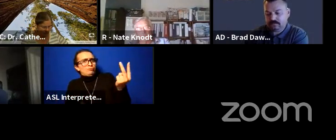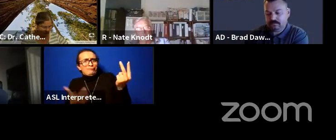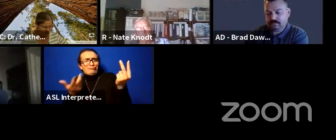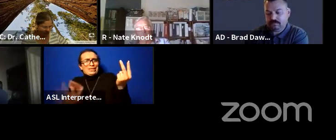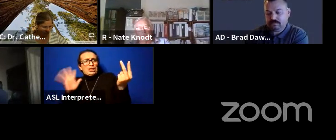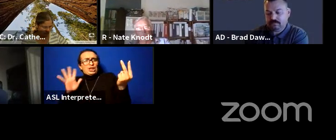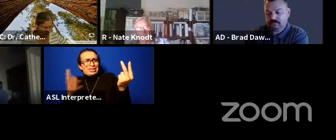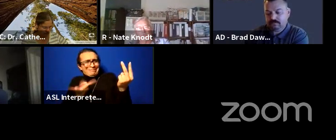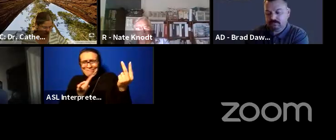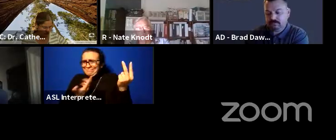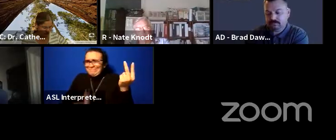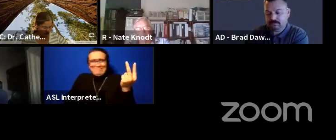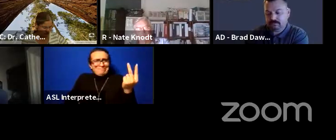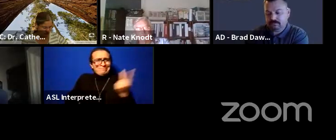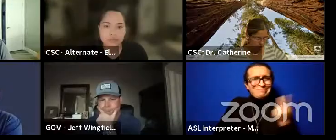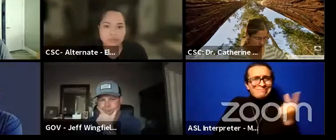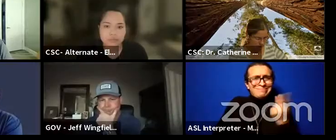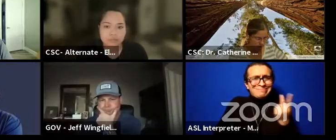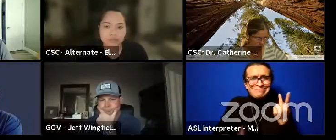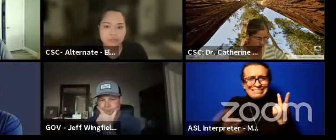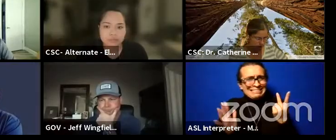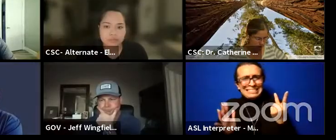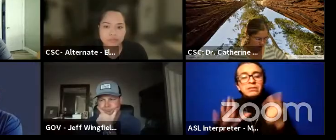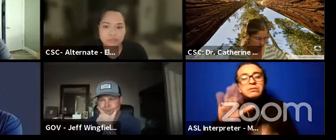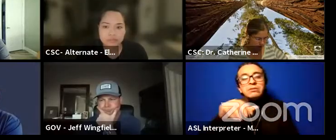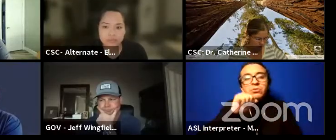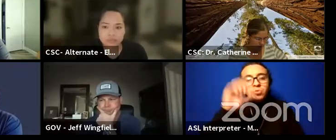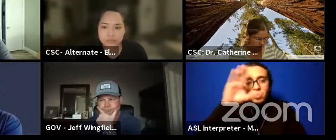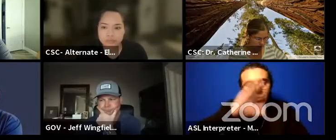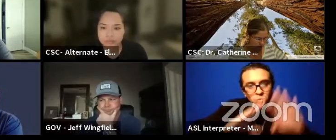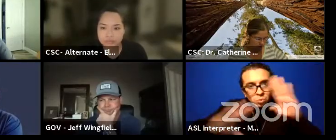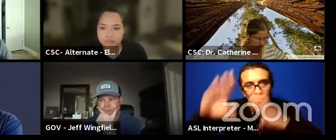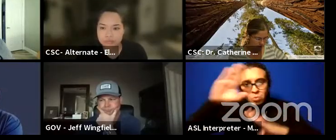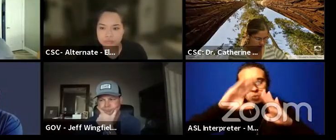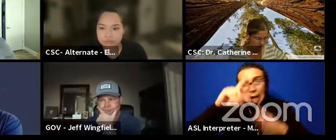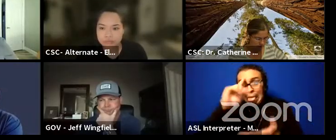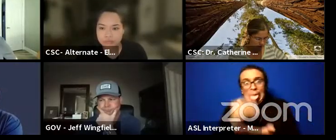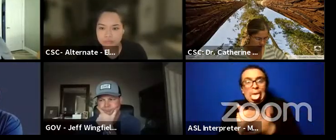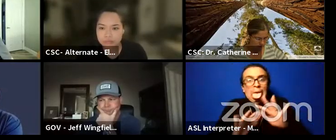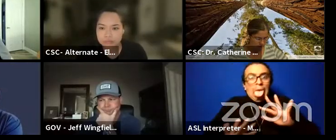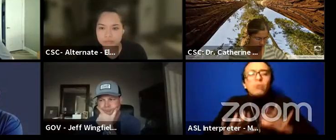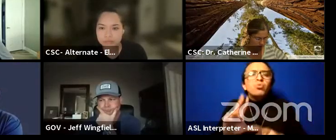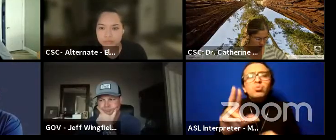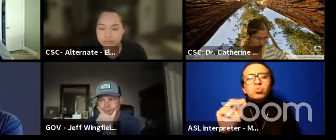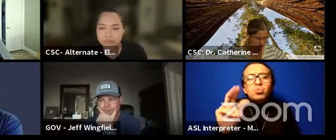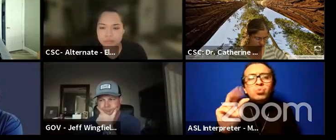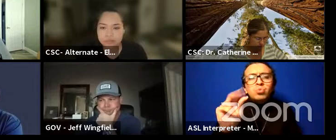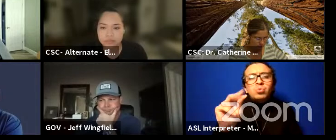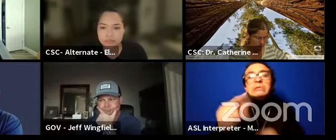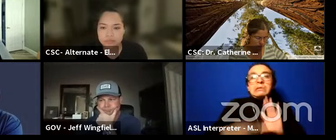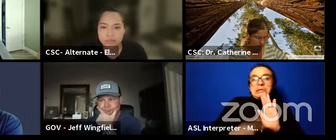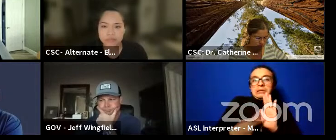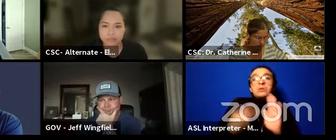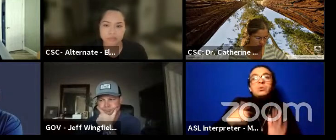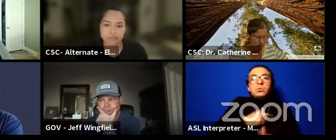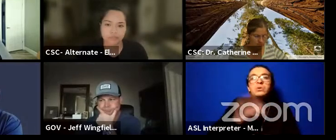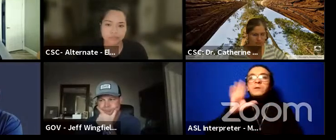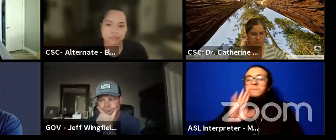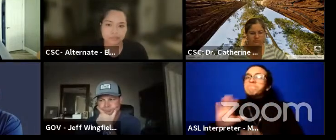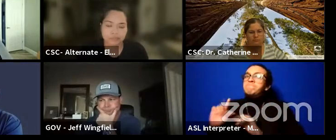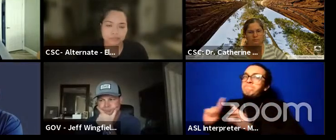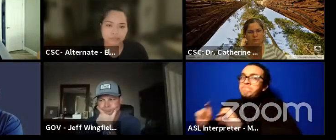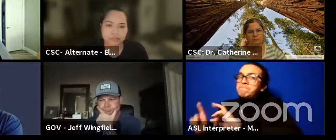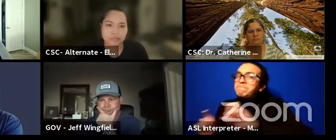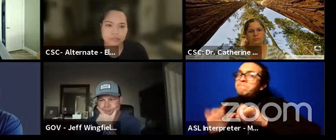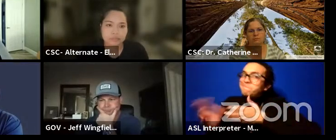end up being that some subcommittees are a little bit more, the district can help facilitate, the facilitators work into it. We work with some